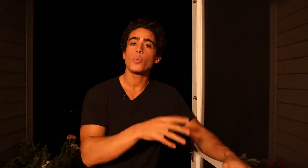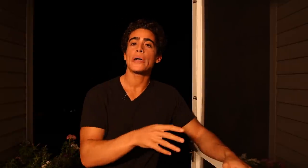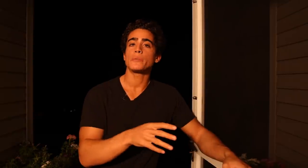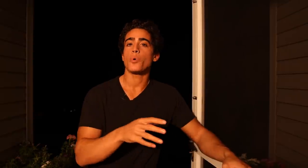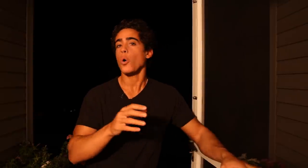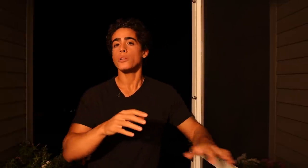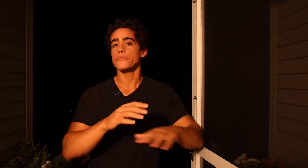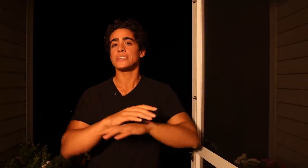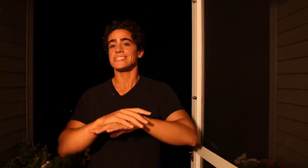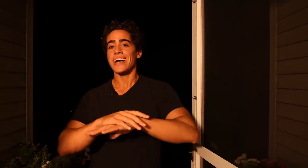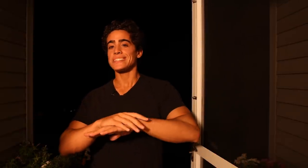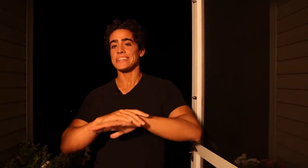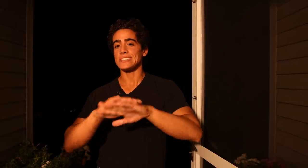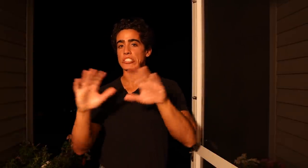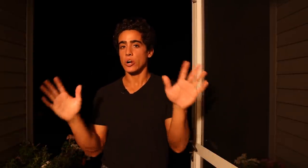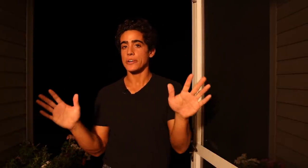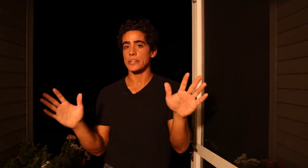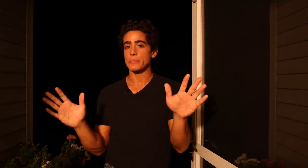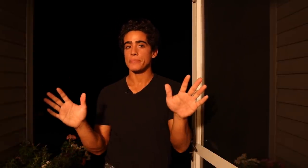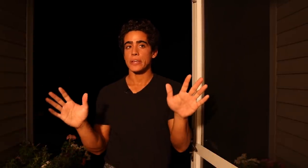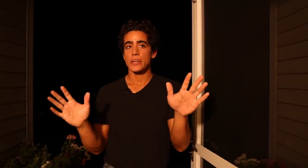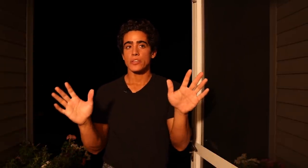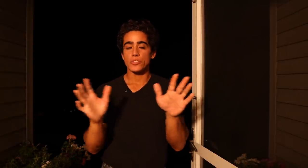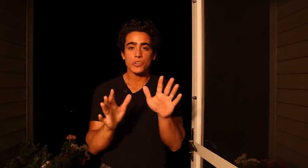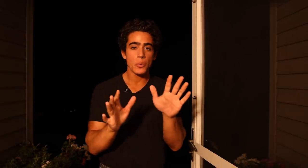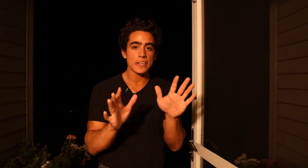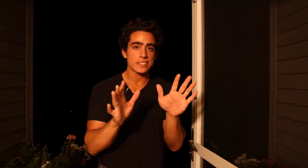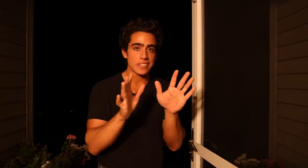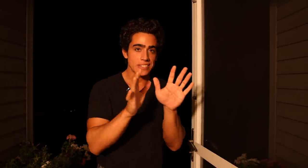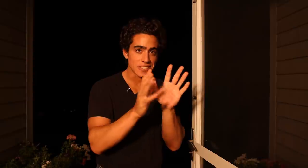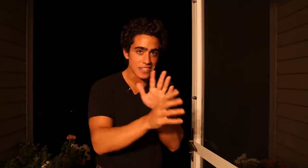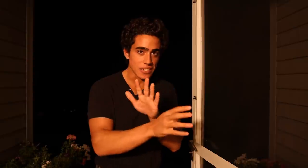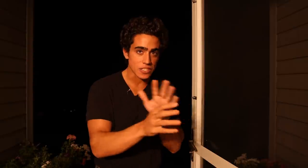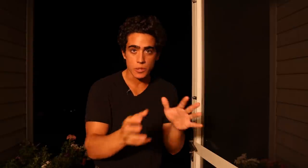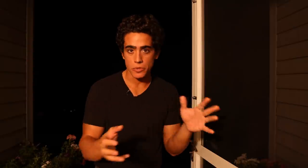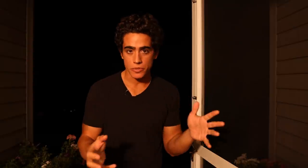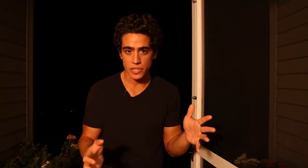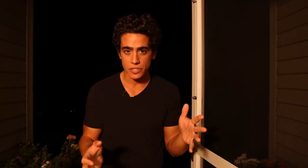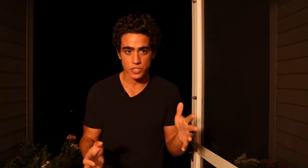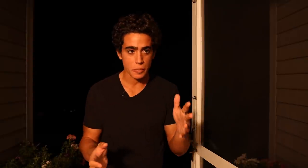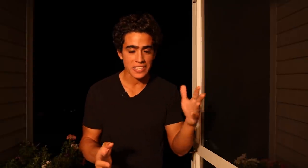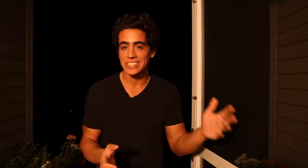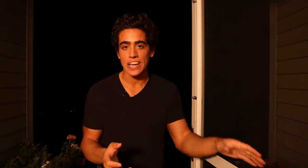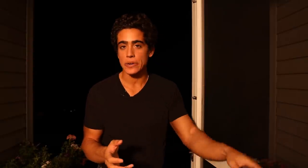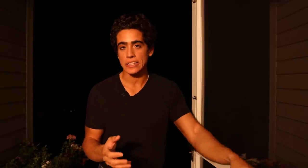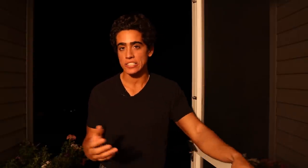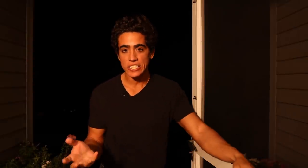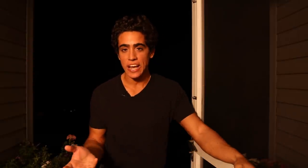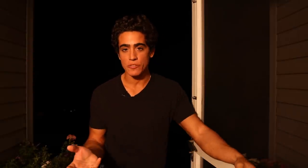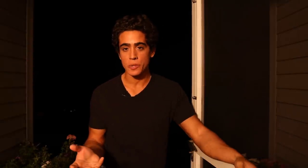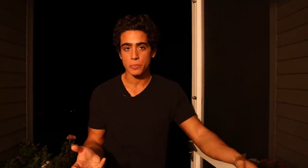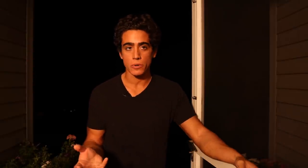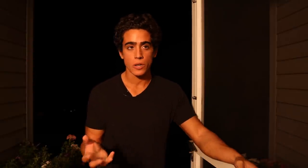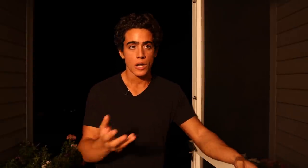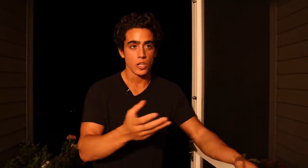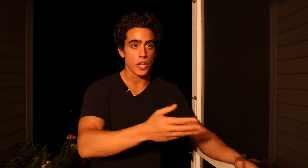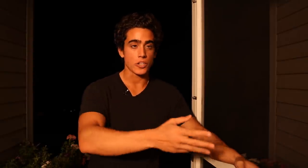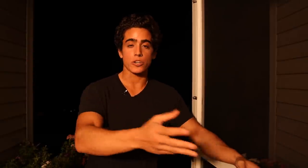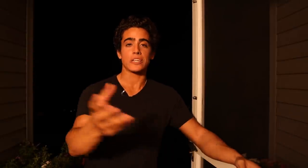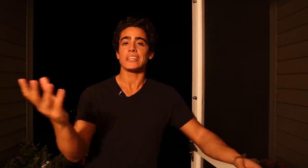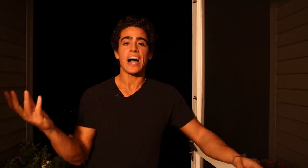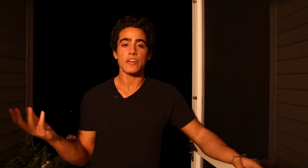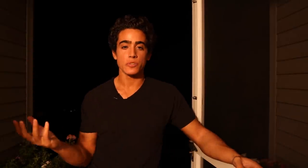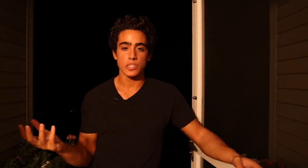So back when all of this nonsense started, the US did a similar thing just by scaring the shit out of people